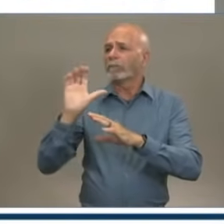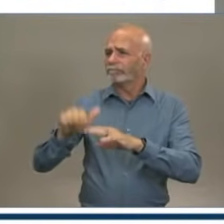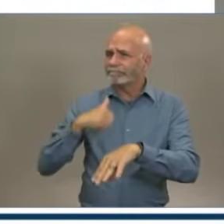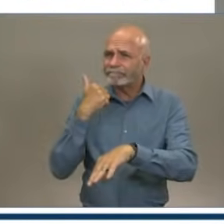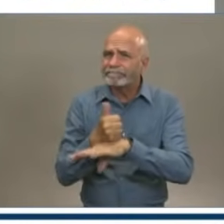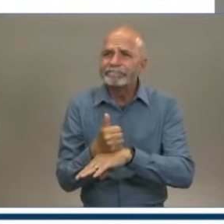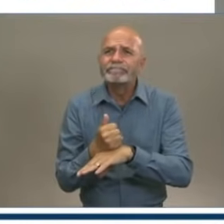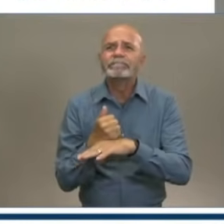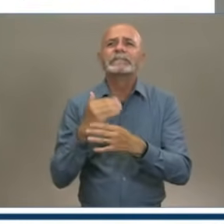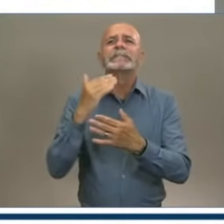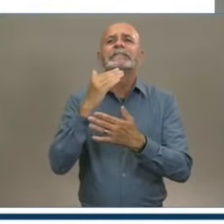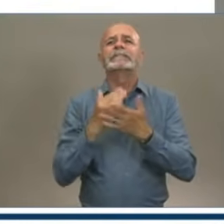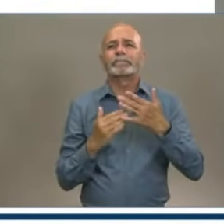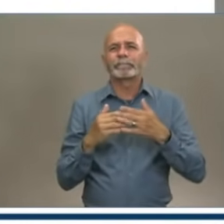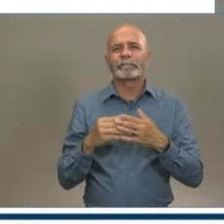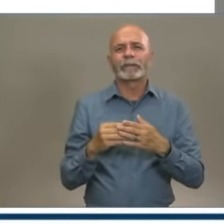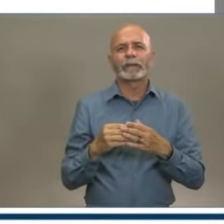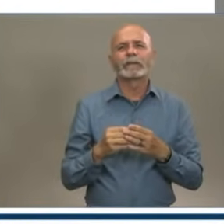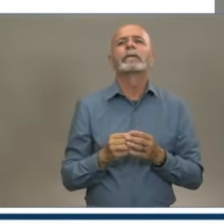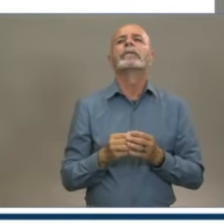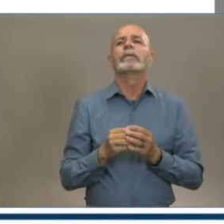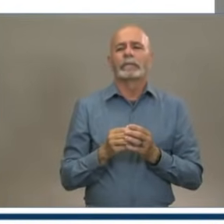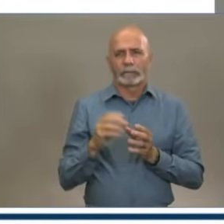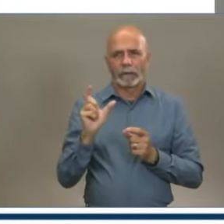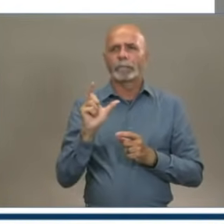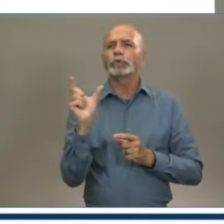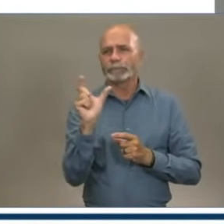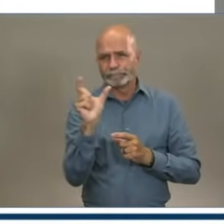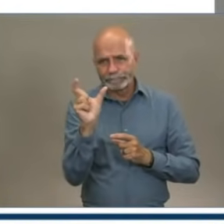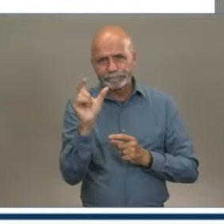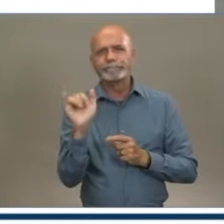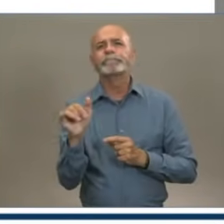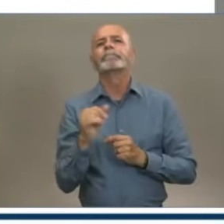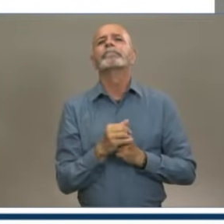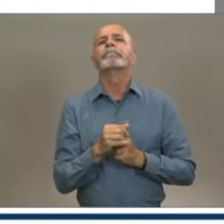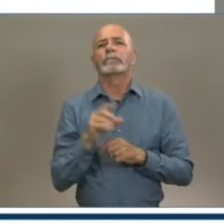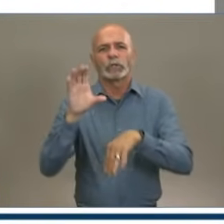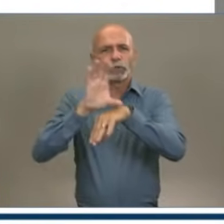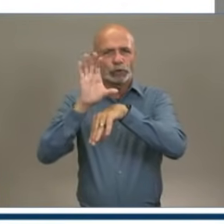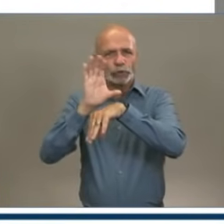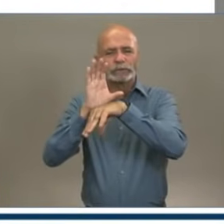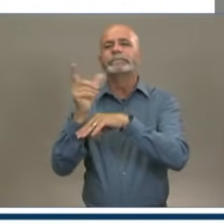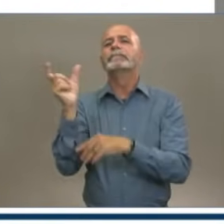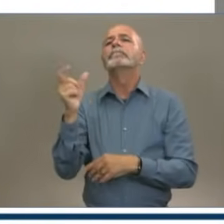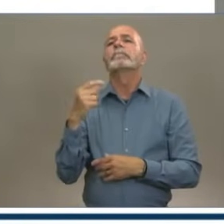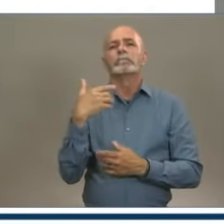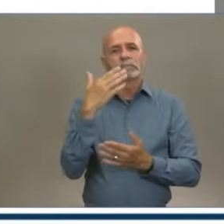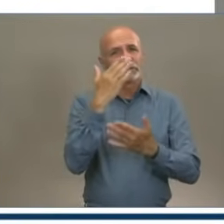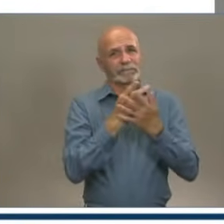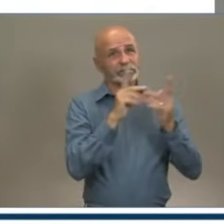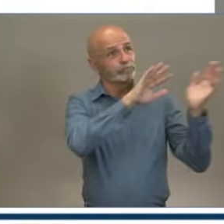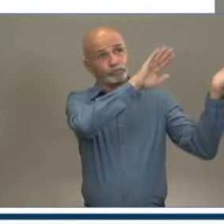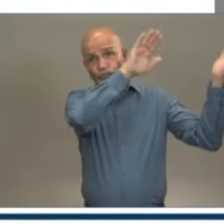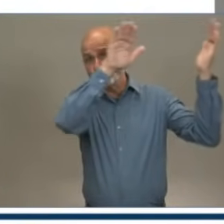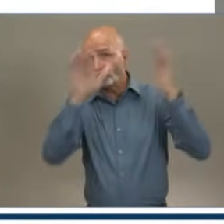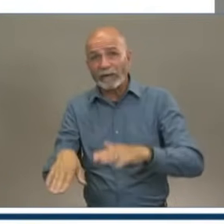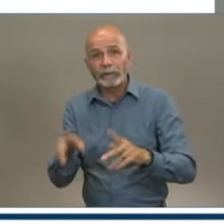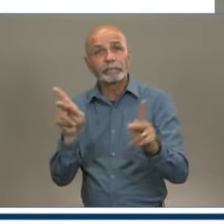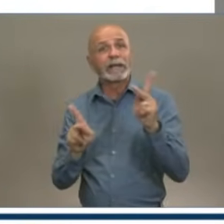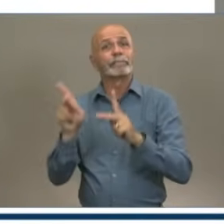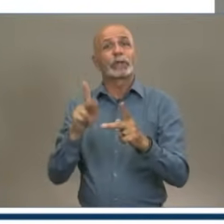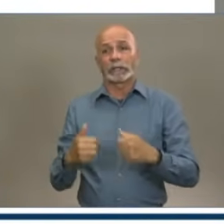We're working with imams at specific mosques, especially some of our newly arrived people who are of Muslim